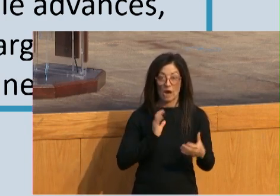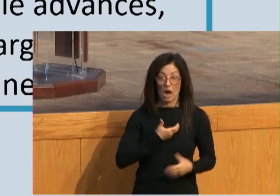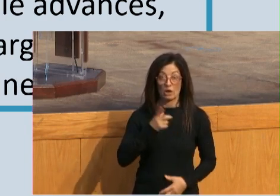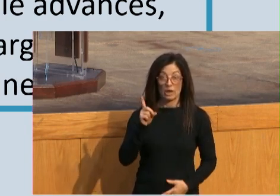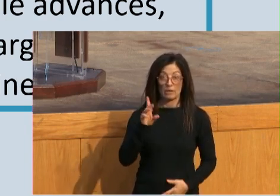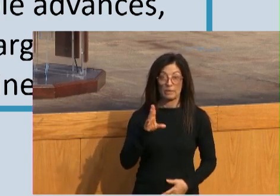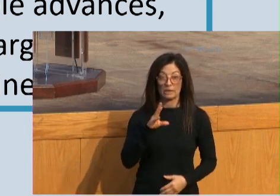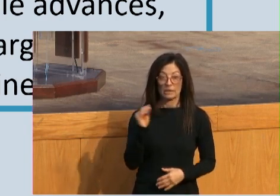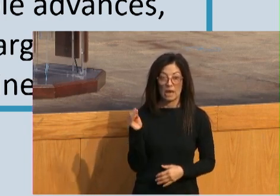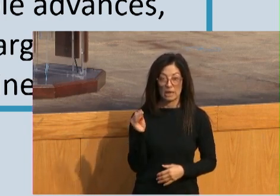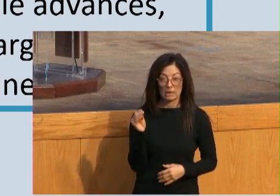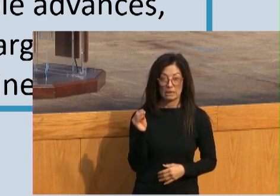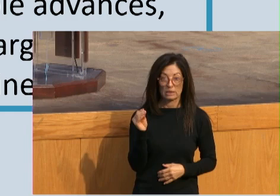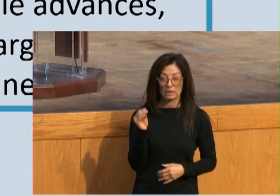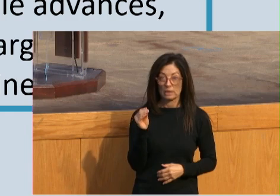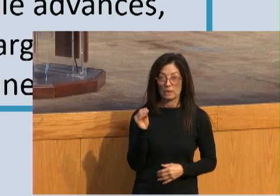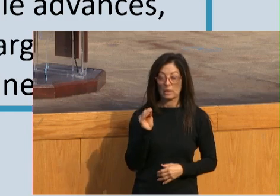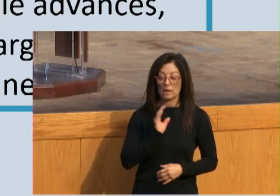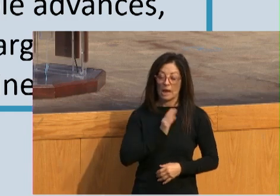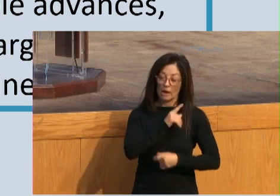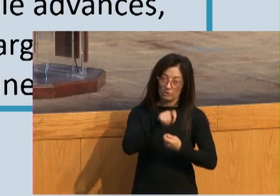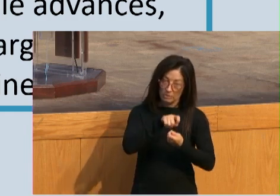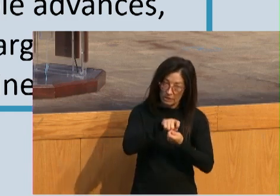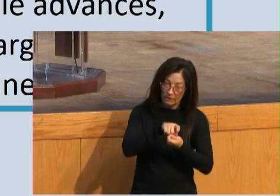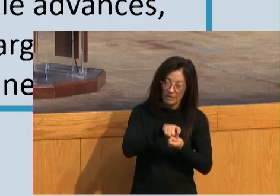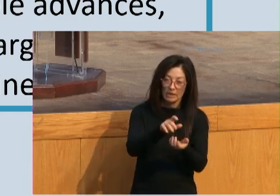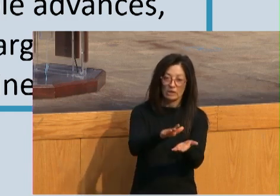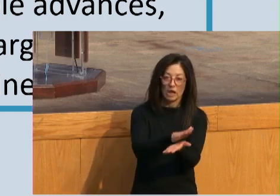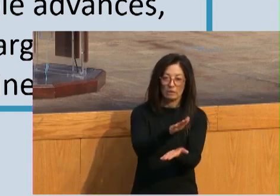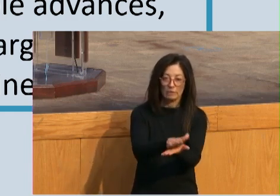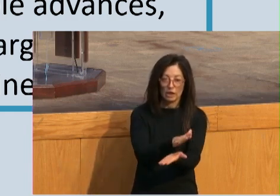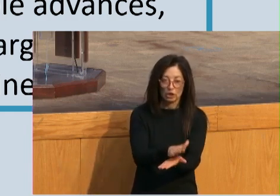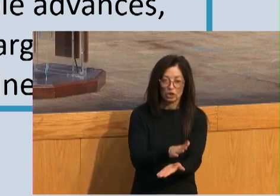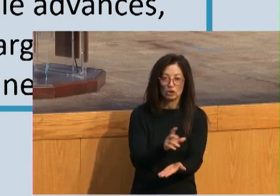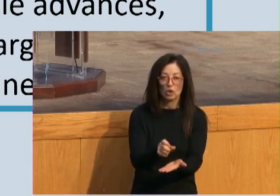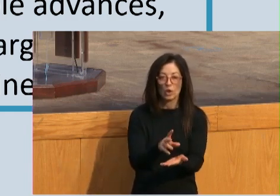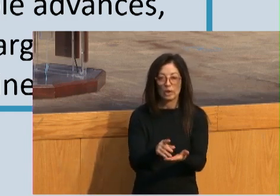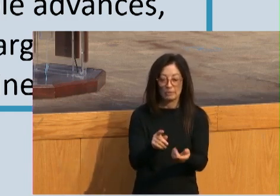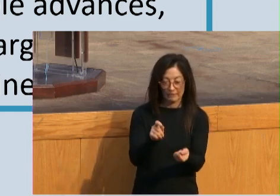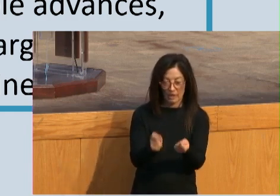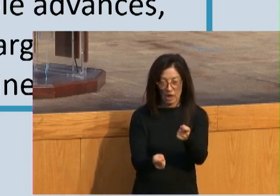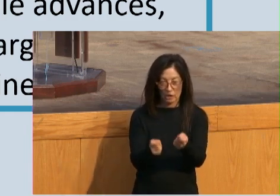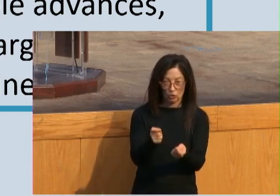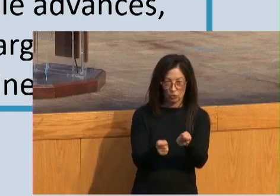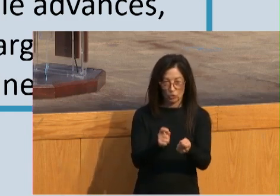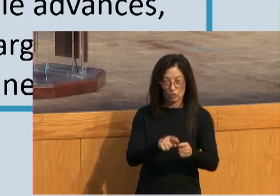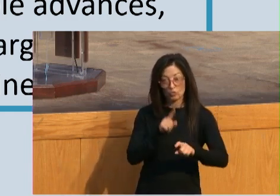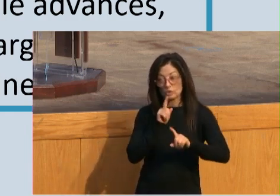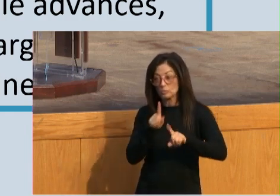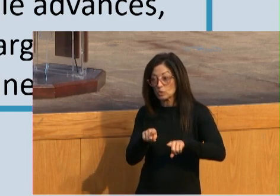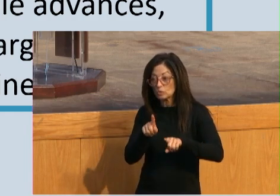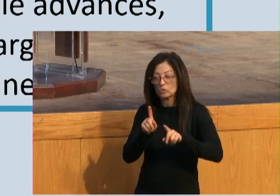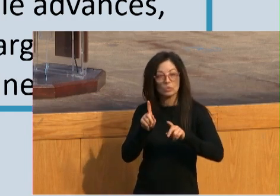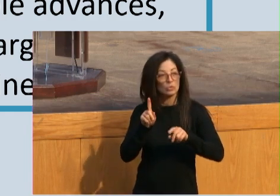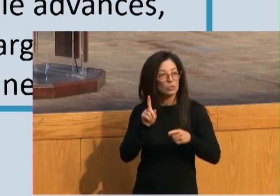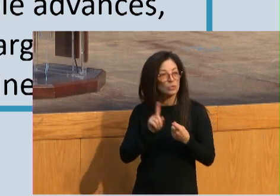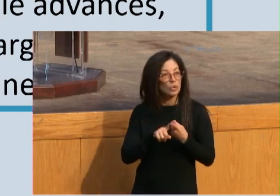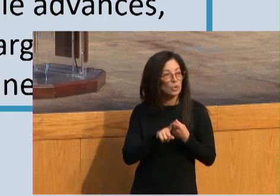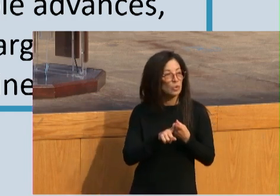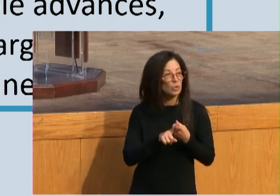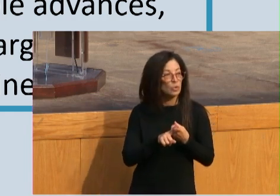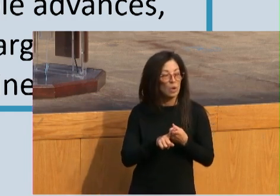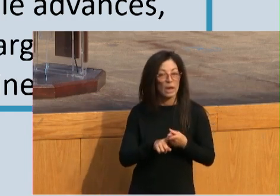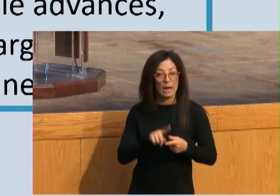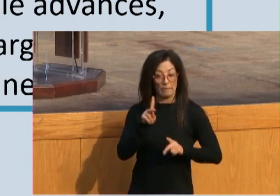as our specific documentation, so that they can be finely tuned to respond to individuals'